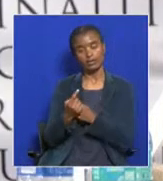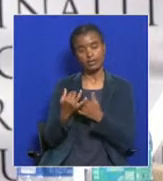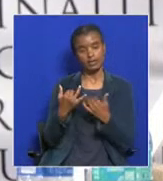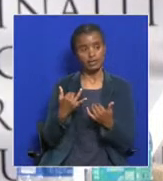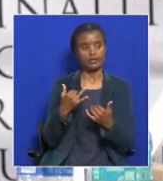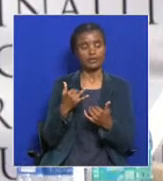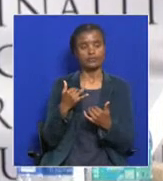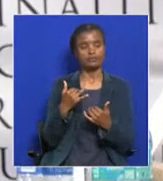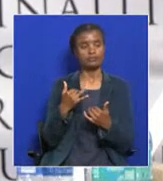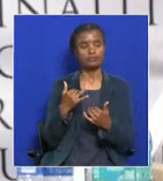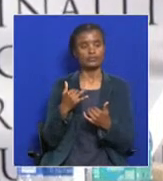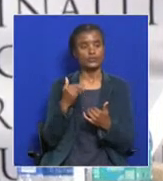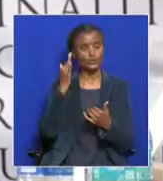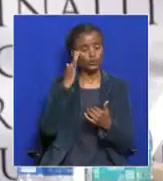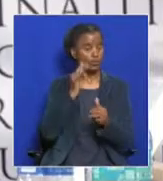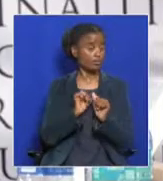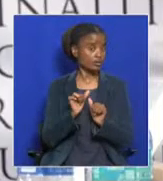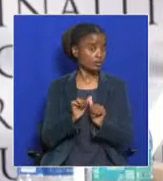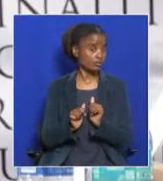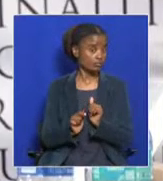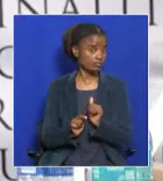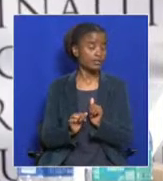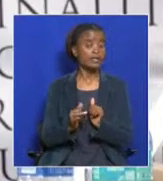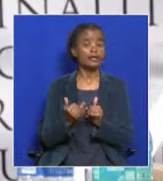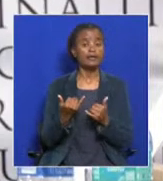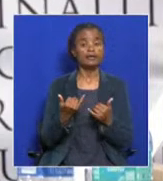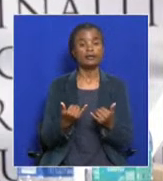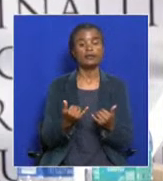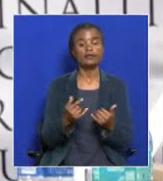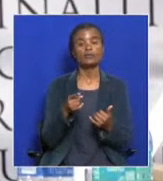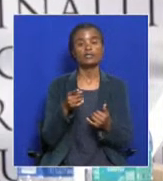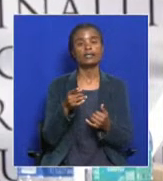Your explanation was